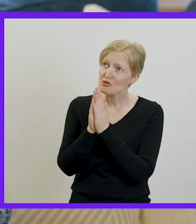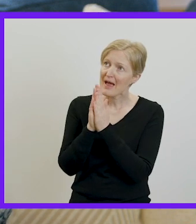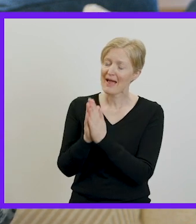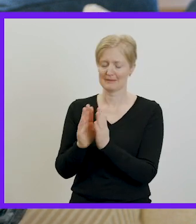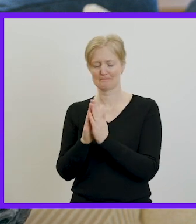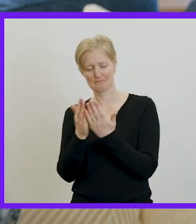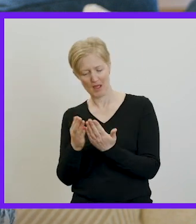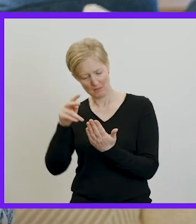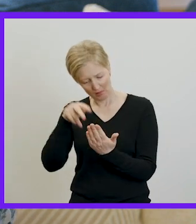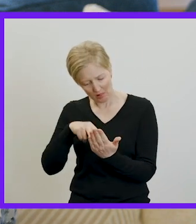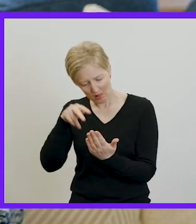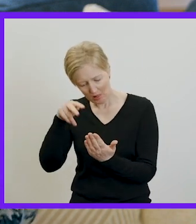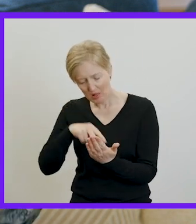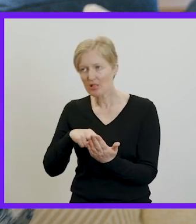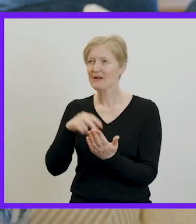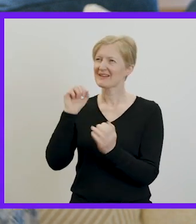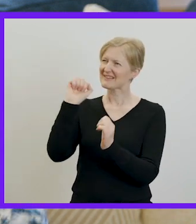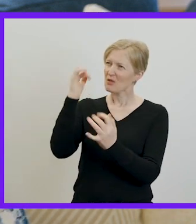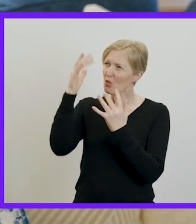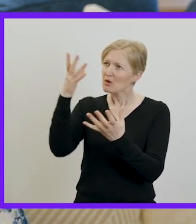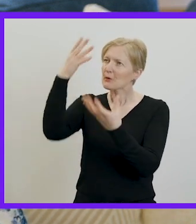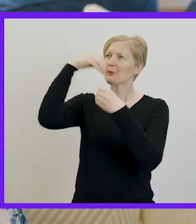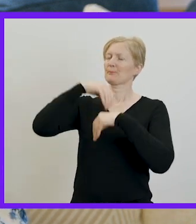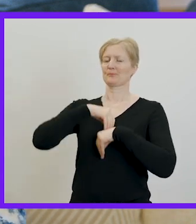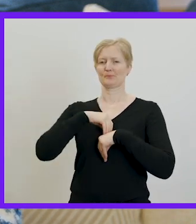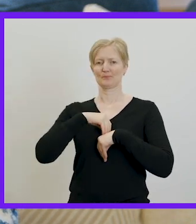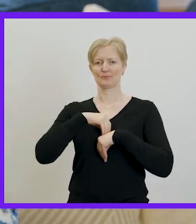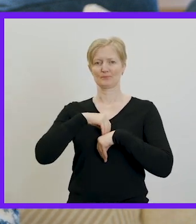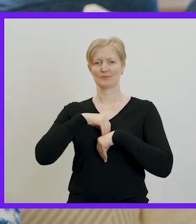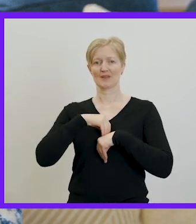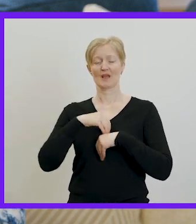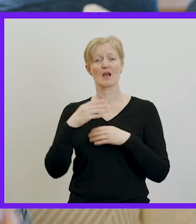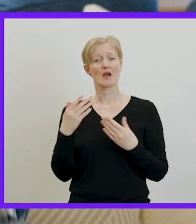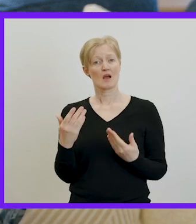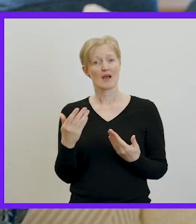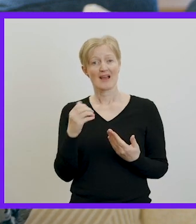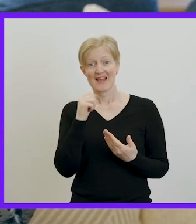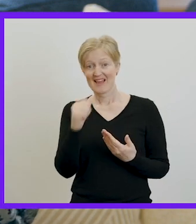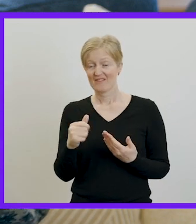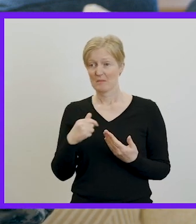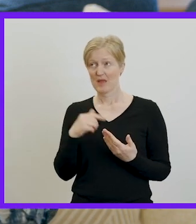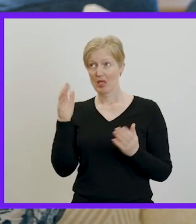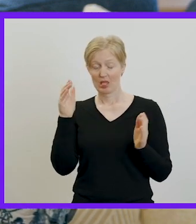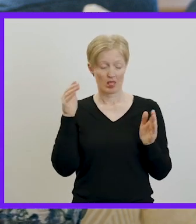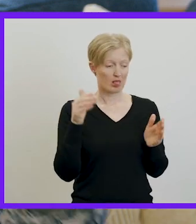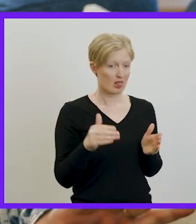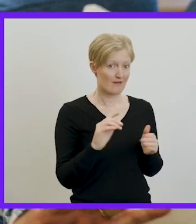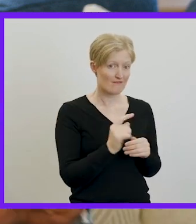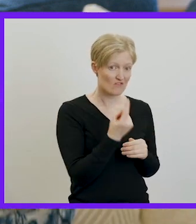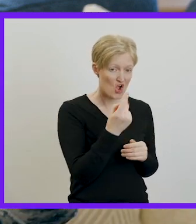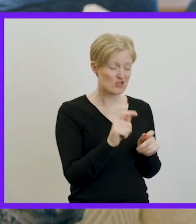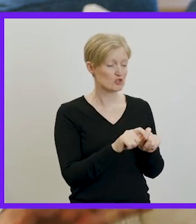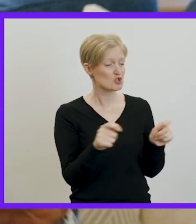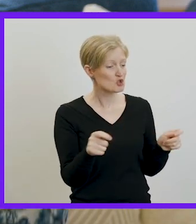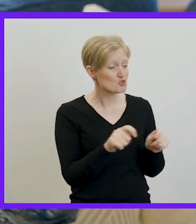pray, to read His word, to get His thoughts in my mind early. And I find that if I go to those other